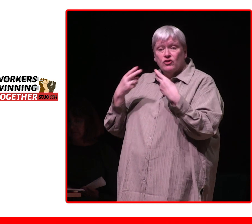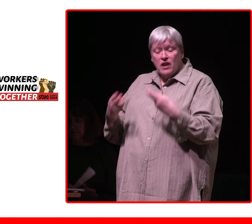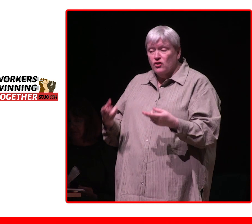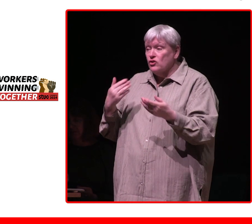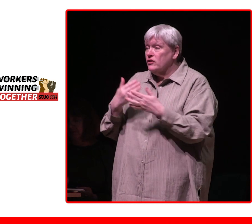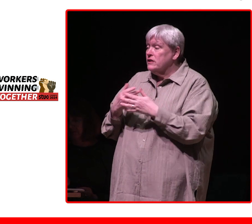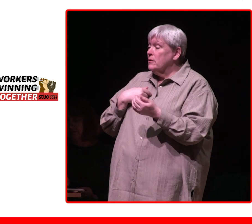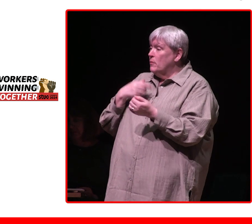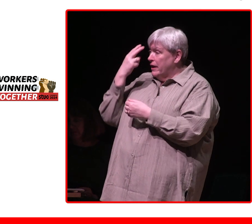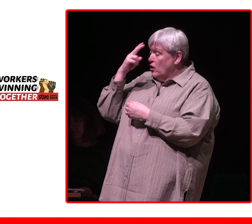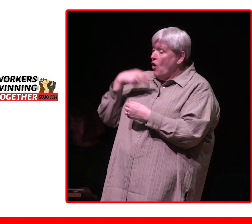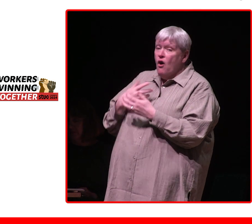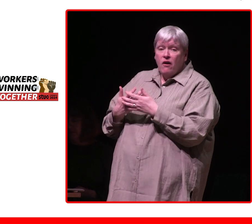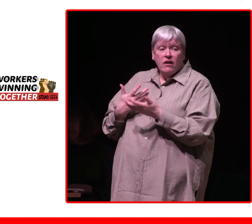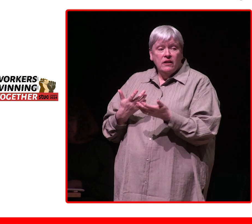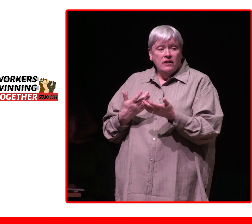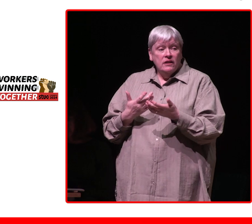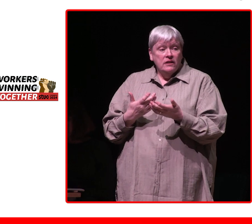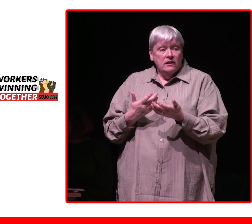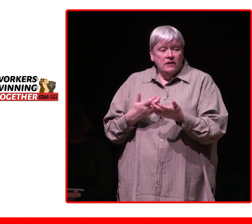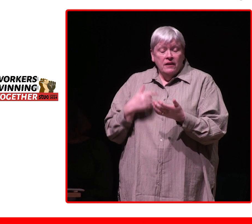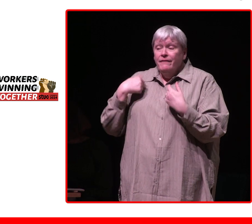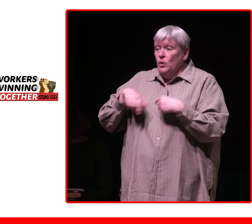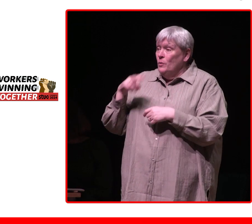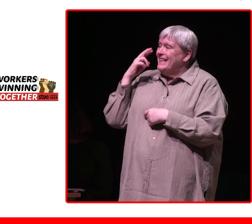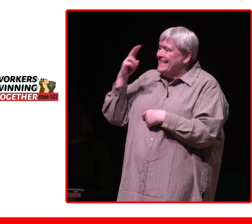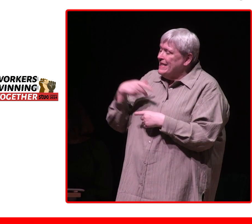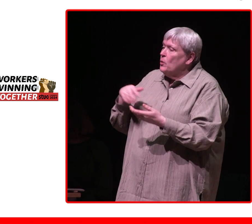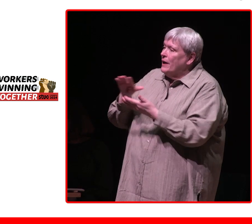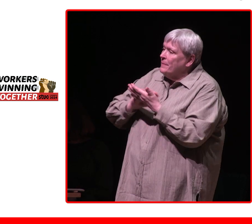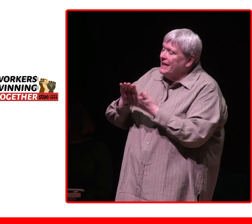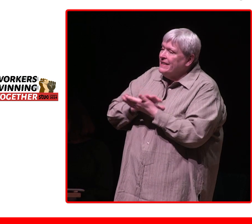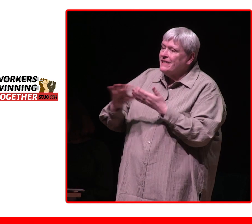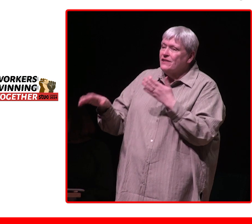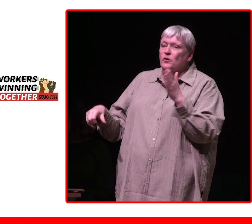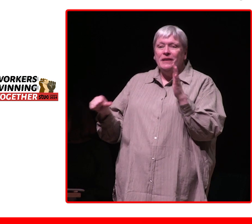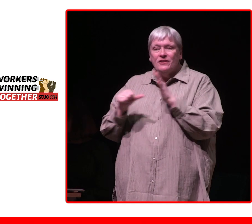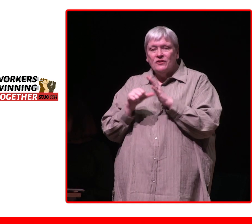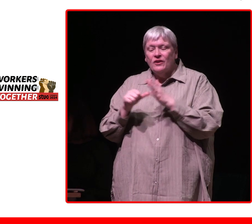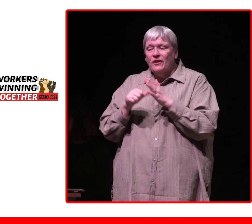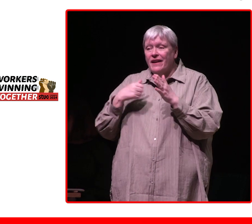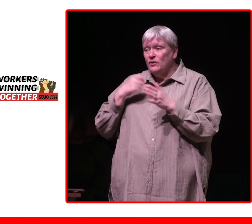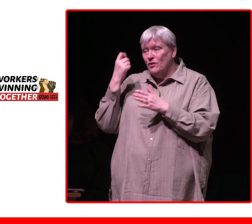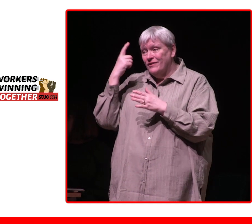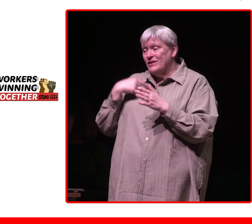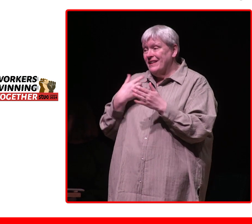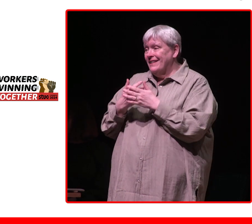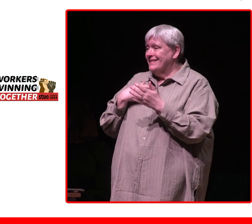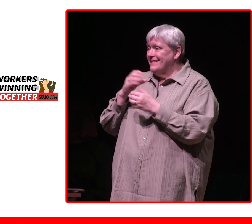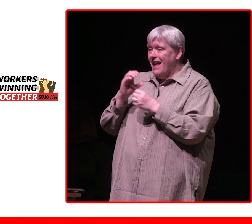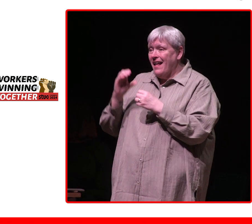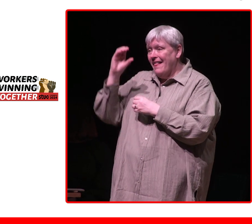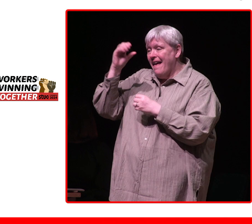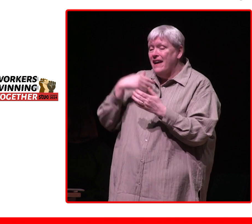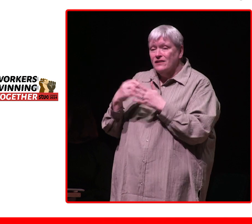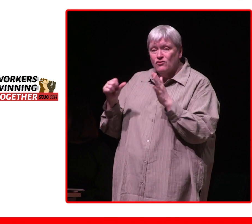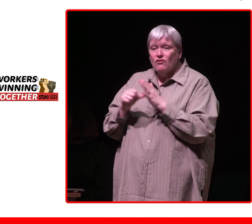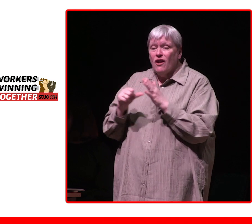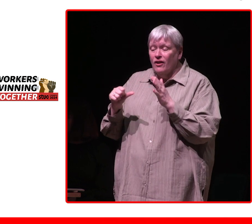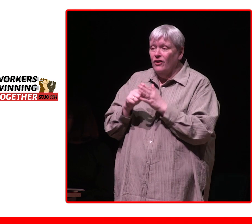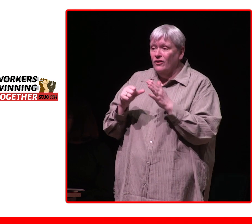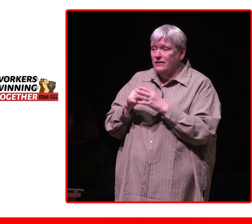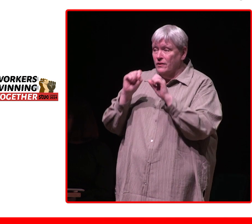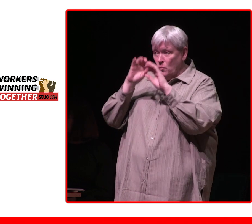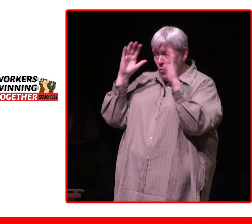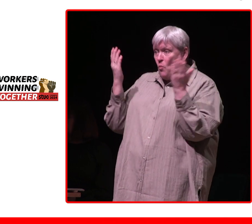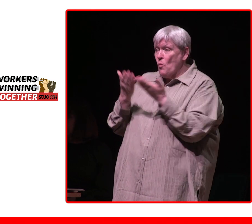if we see what it means to be in struggle, we need to understand that this is also class struggle, and class struggle is a